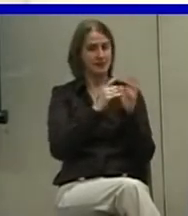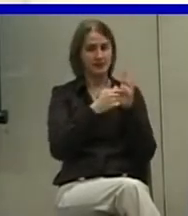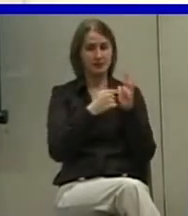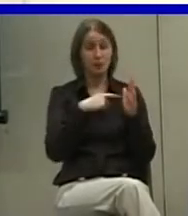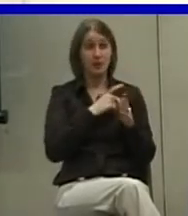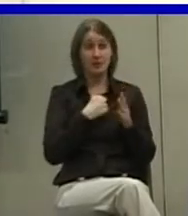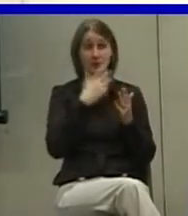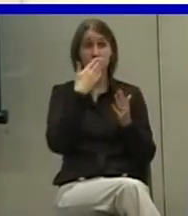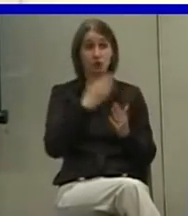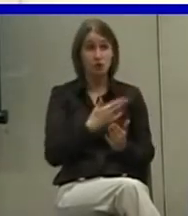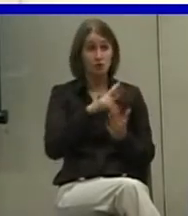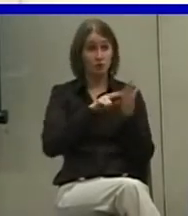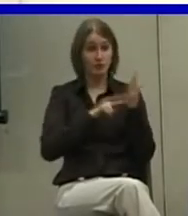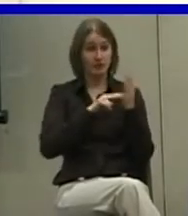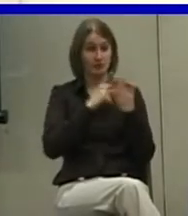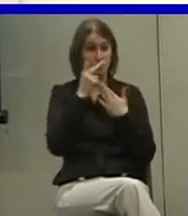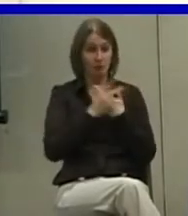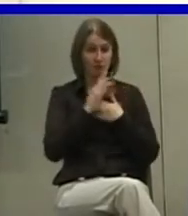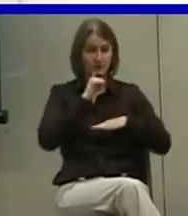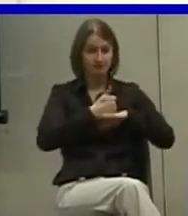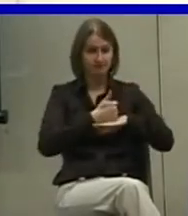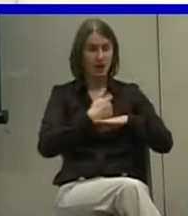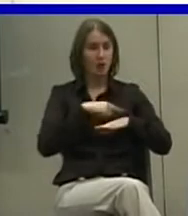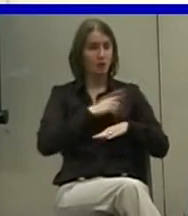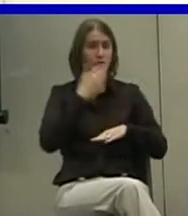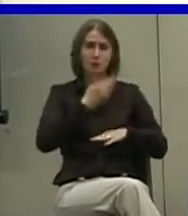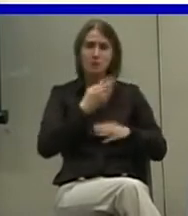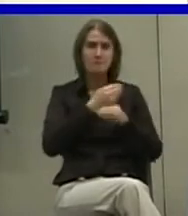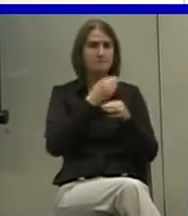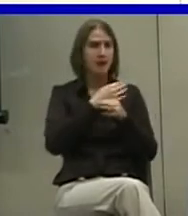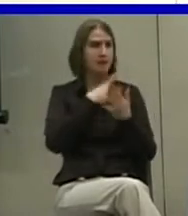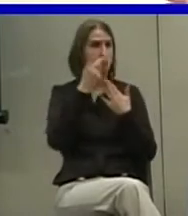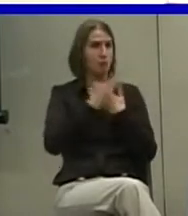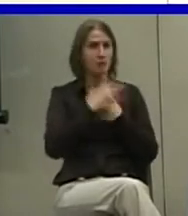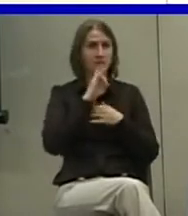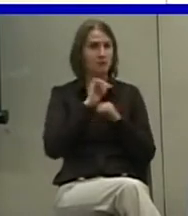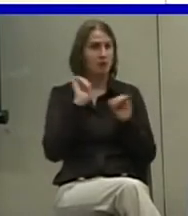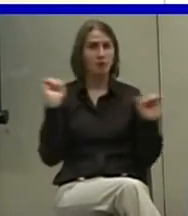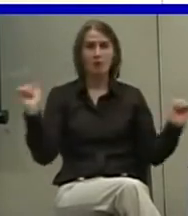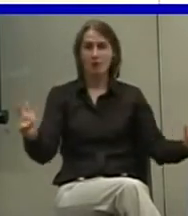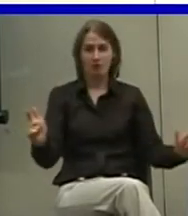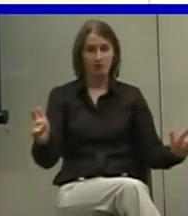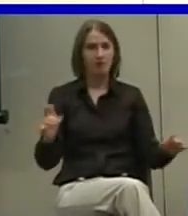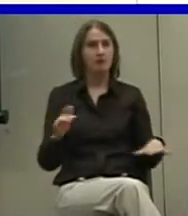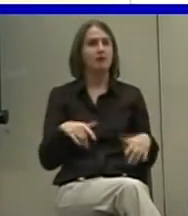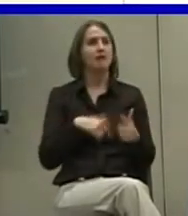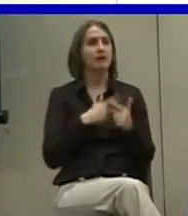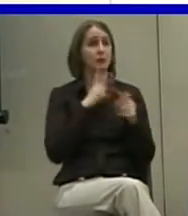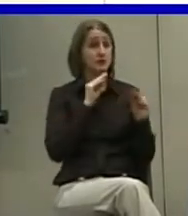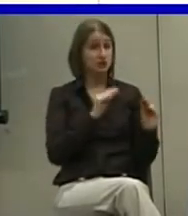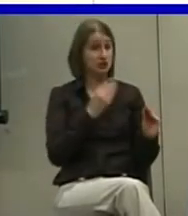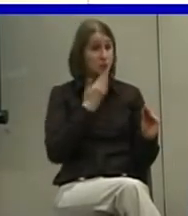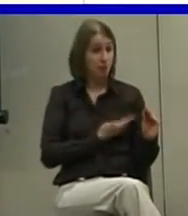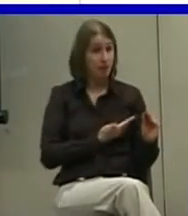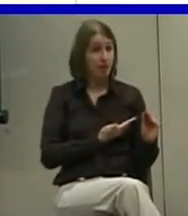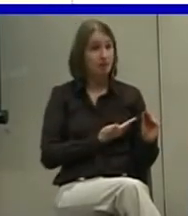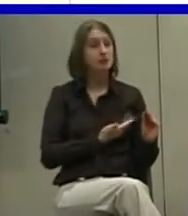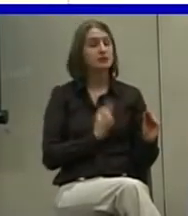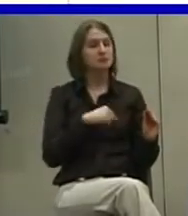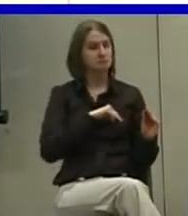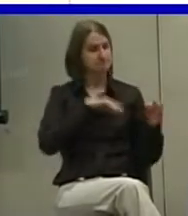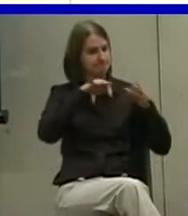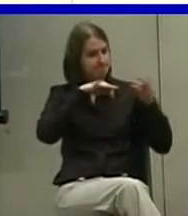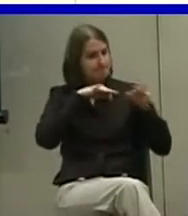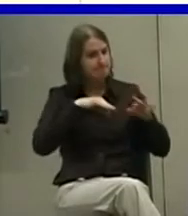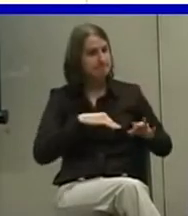reading program in place. We put a really good math program in place across all the kids. And we teach it really well. We're